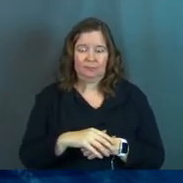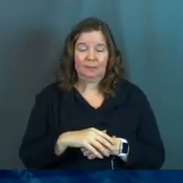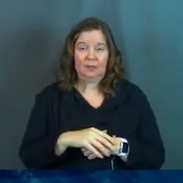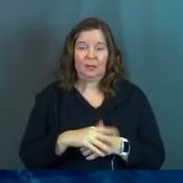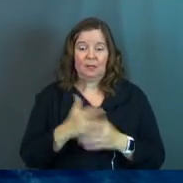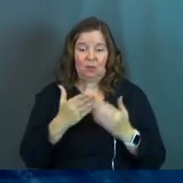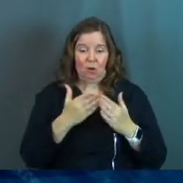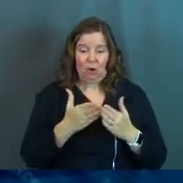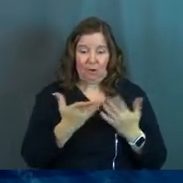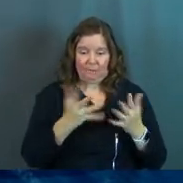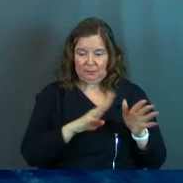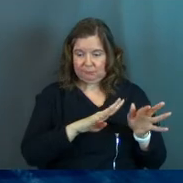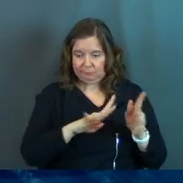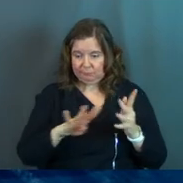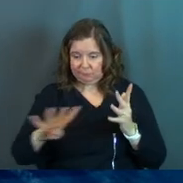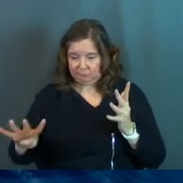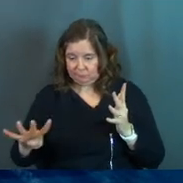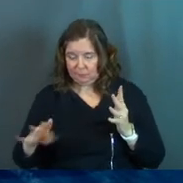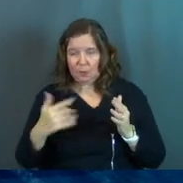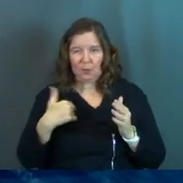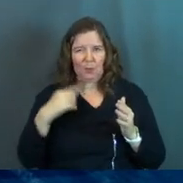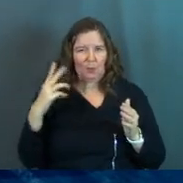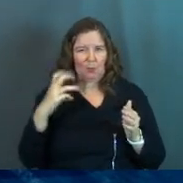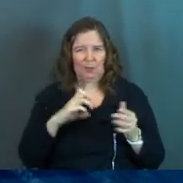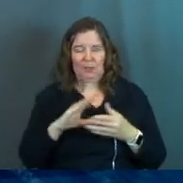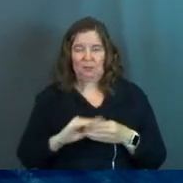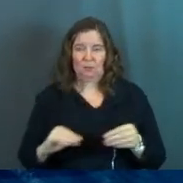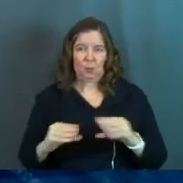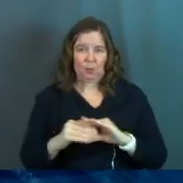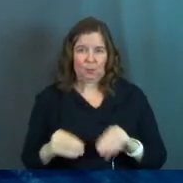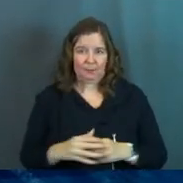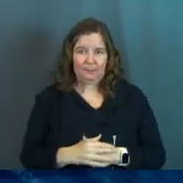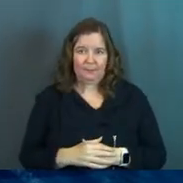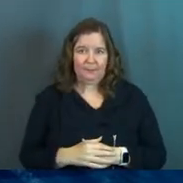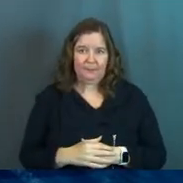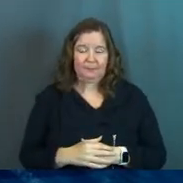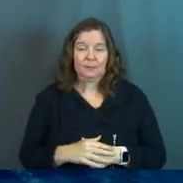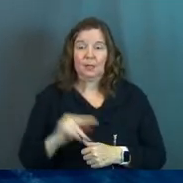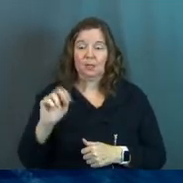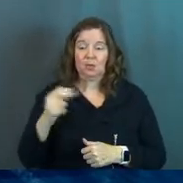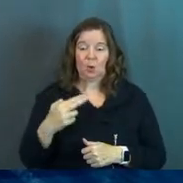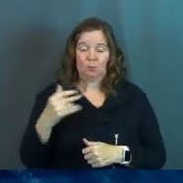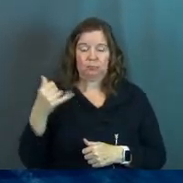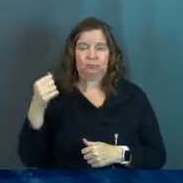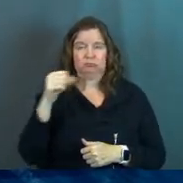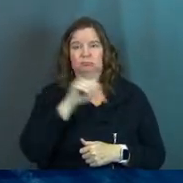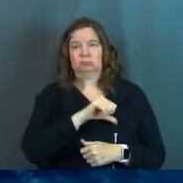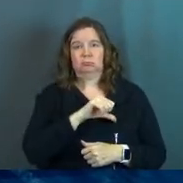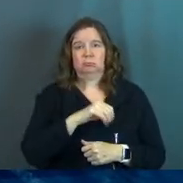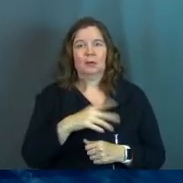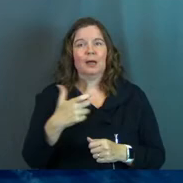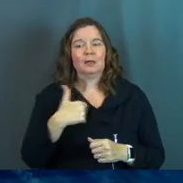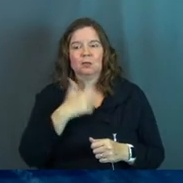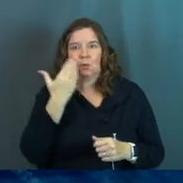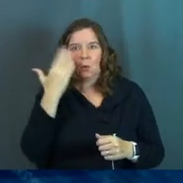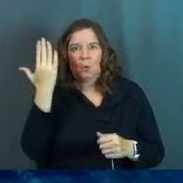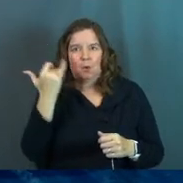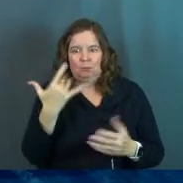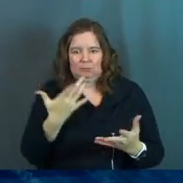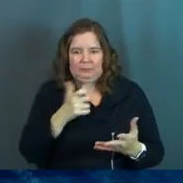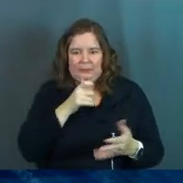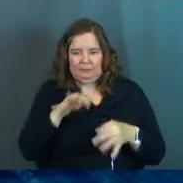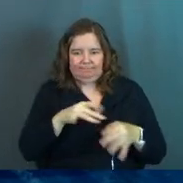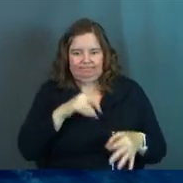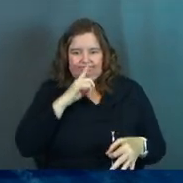They came off the ark. It's a weird little story. And Noah gets drunk. And you kind of don't know why. It